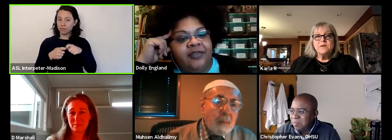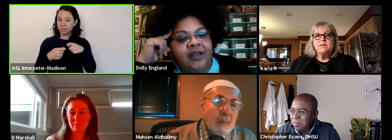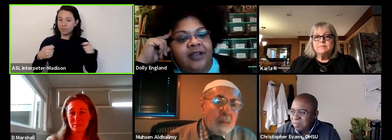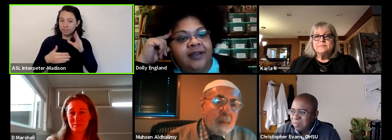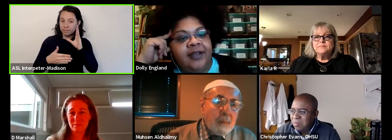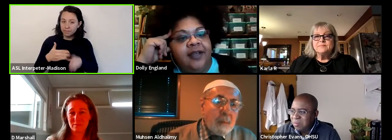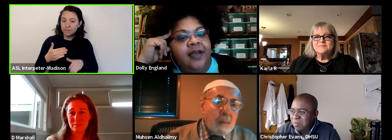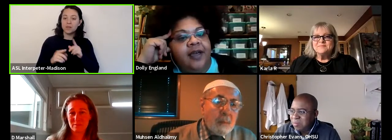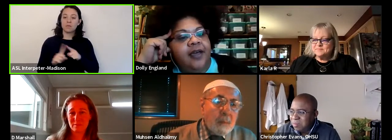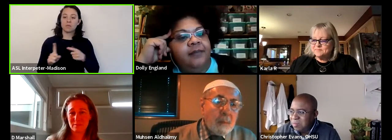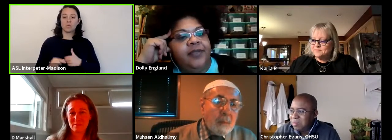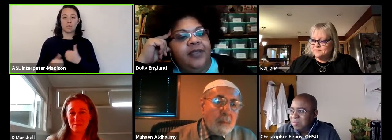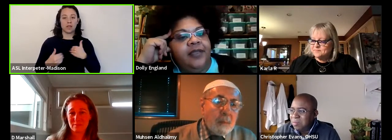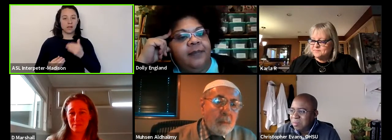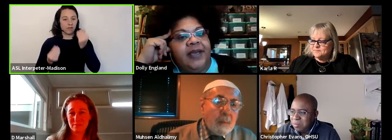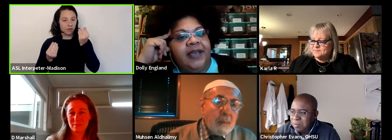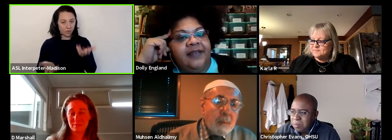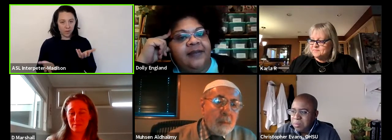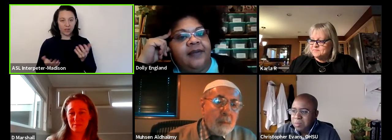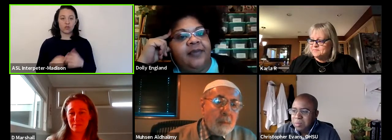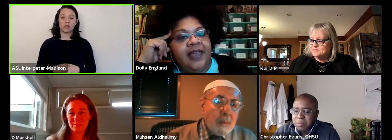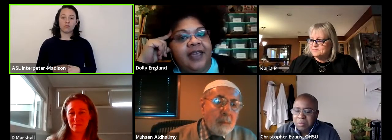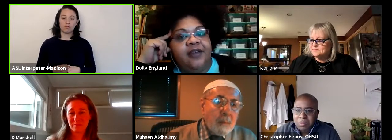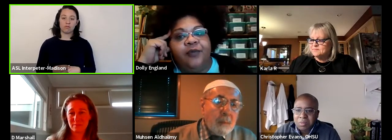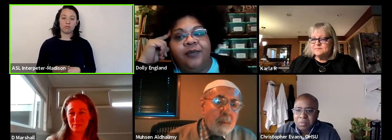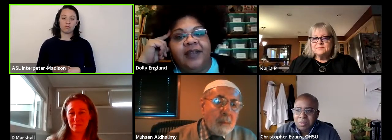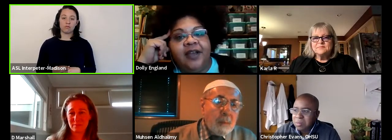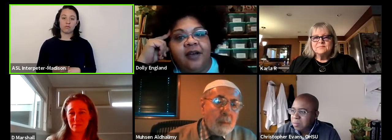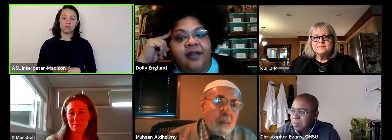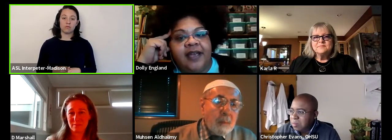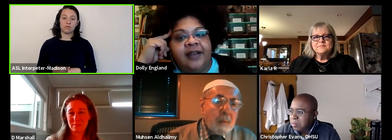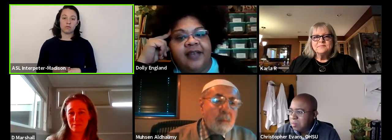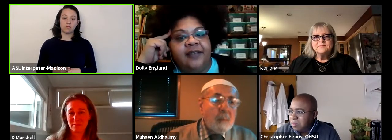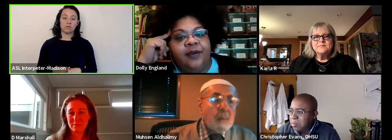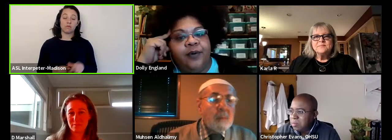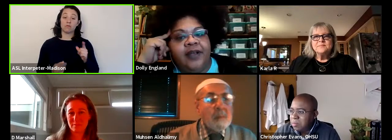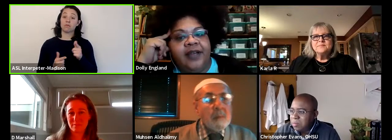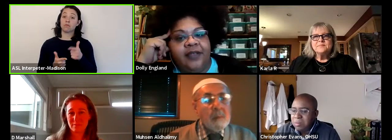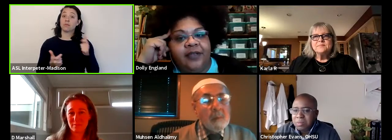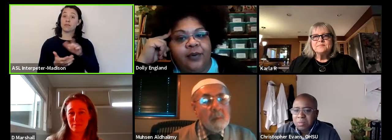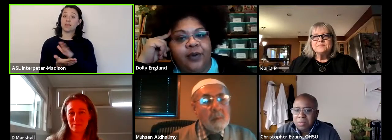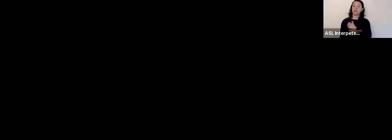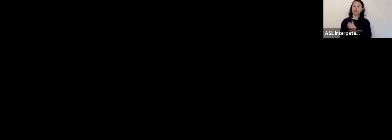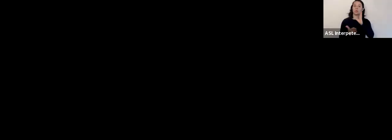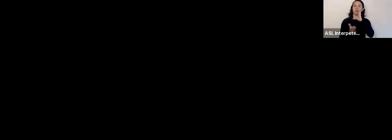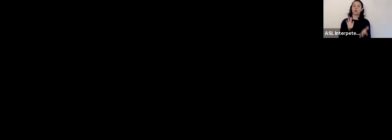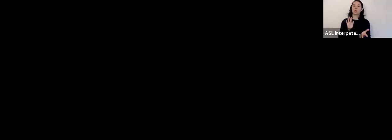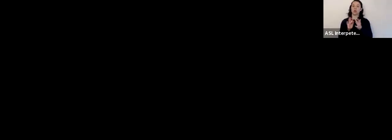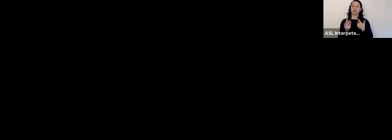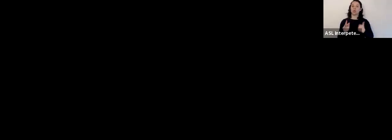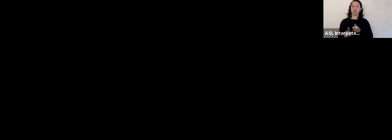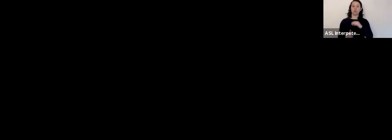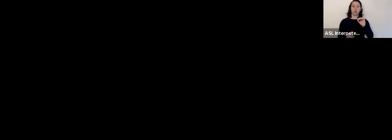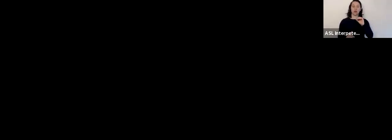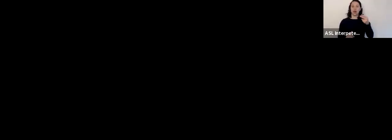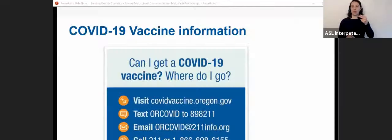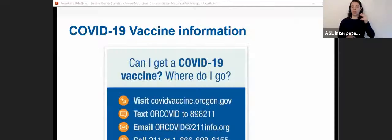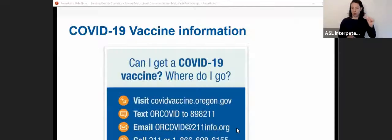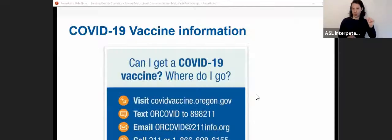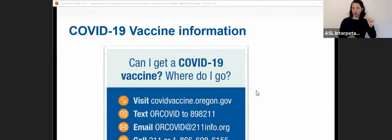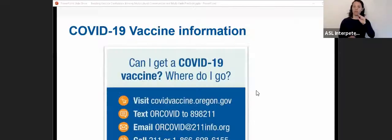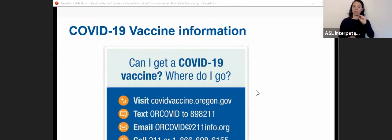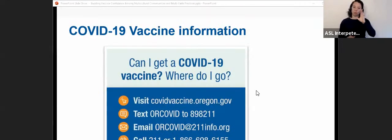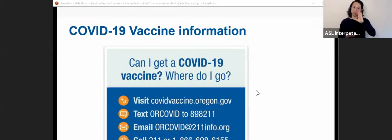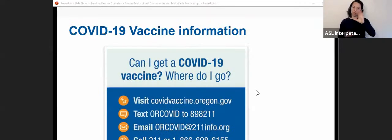have information. The biggest thing would be to contact us at the Oregon Health Authority, and we will do our